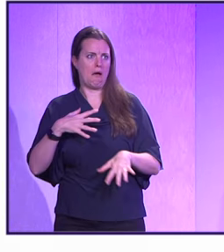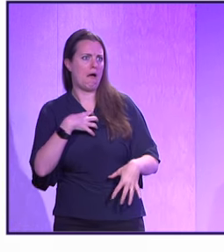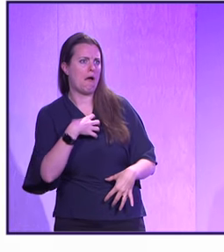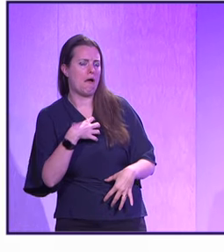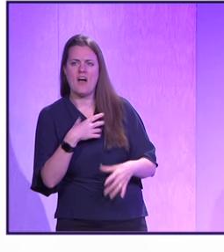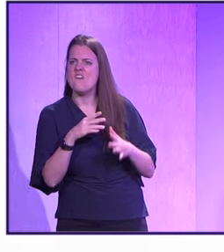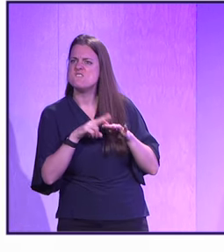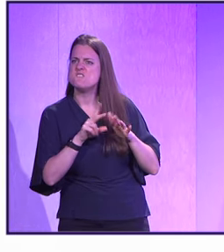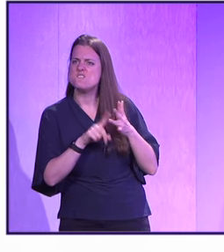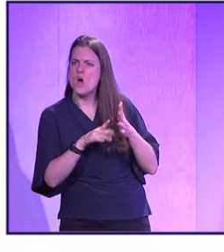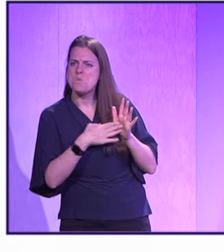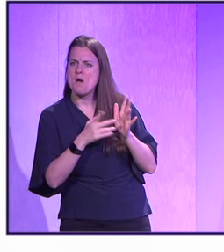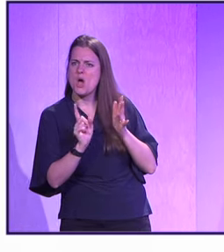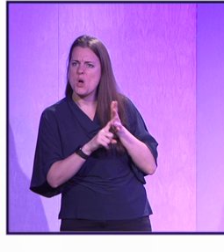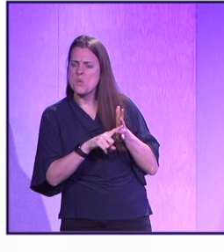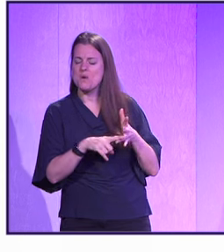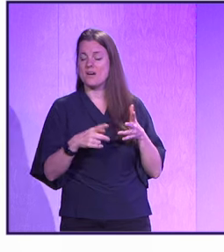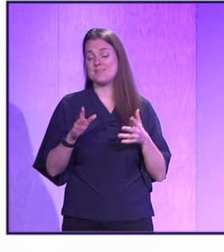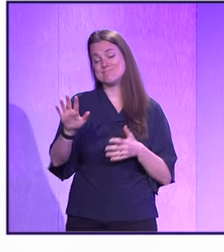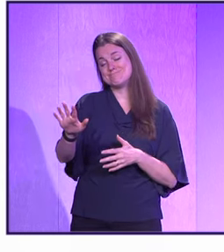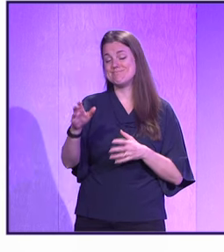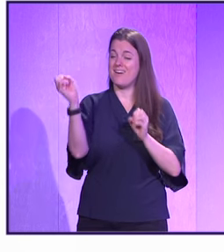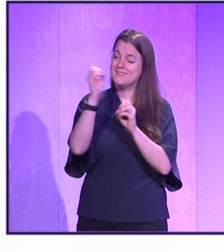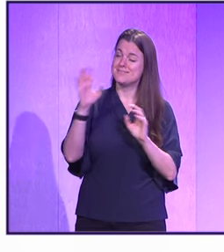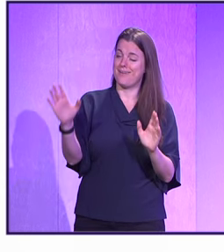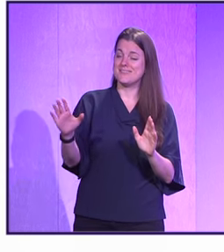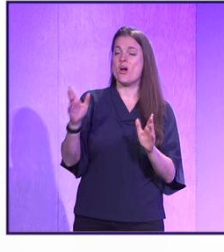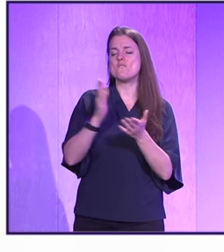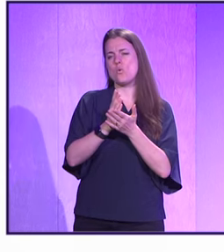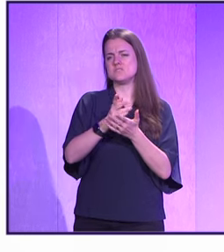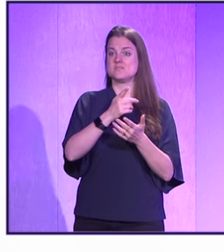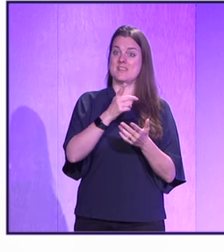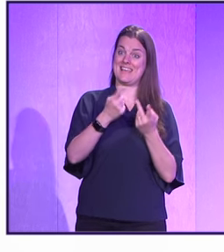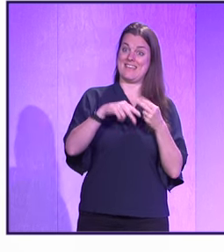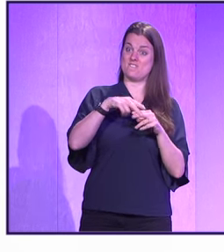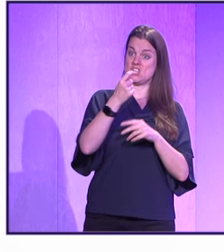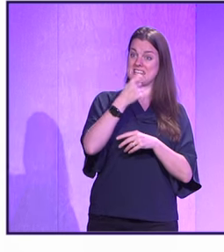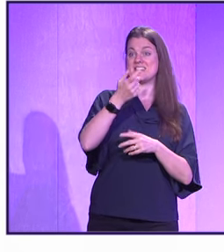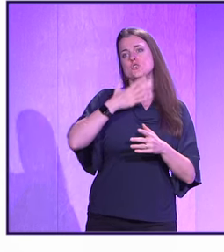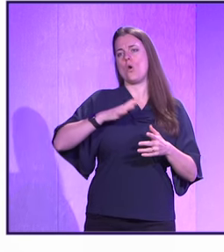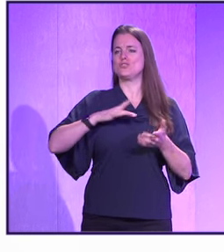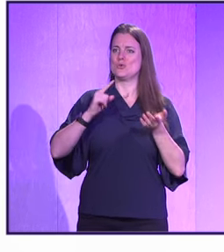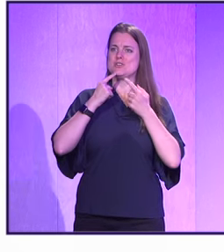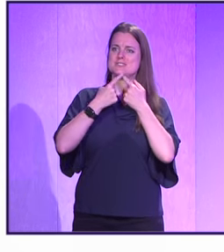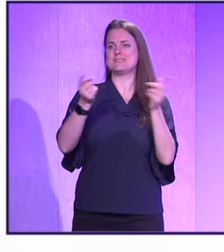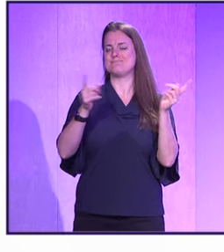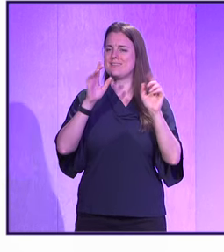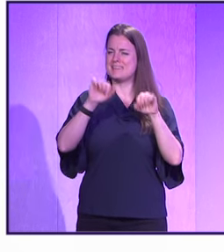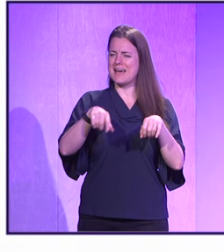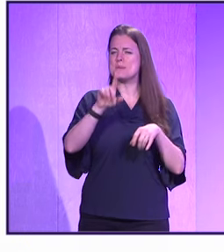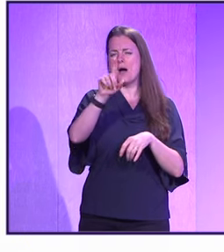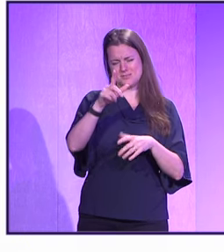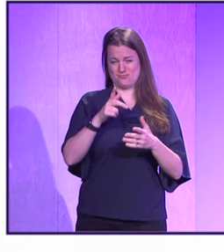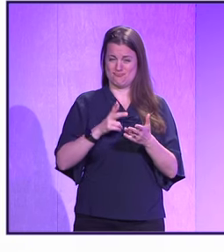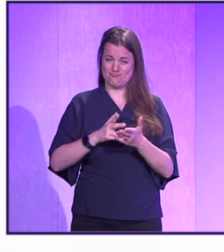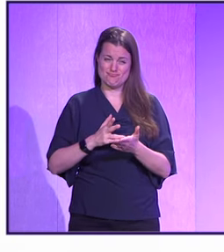successes, and it's giving everyone else FOMO. And it's absolutely understandable to want to shout